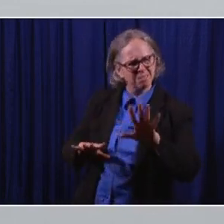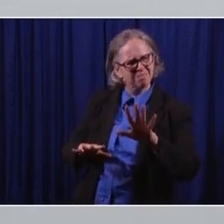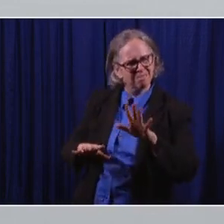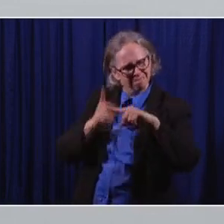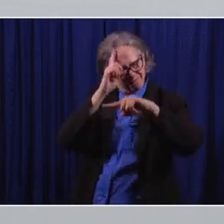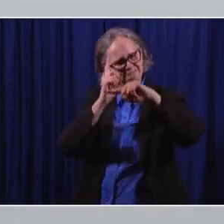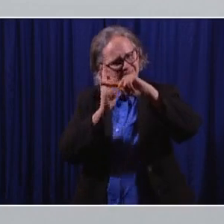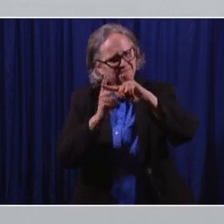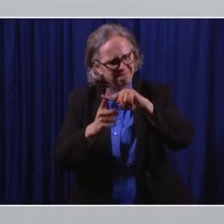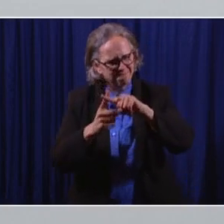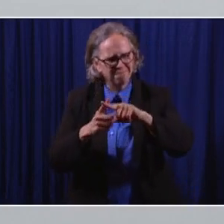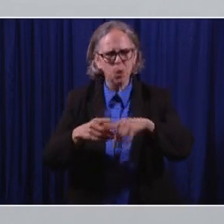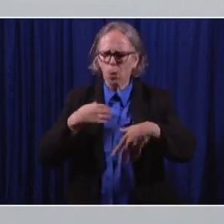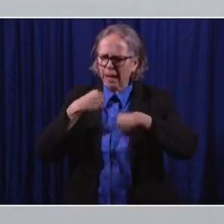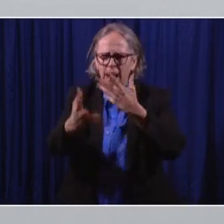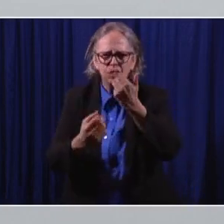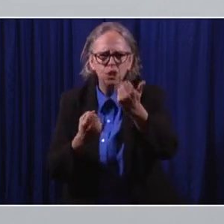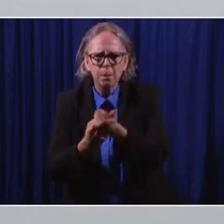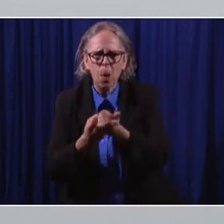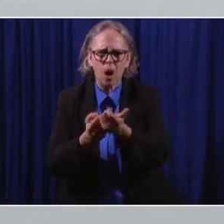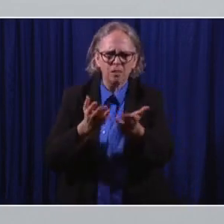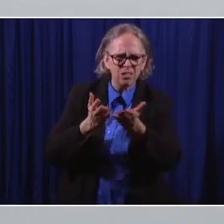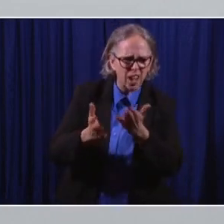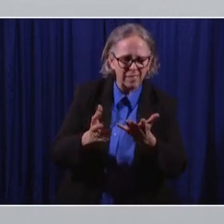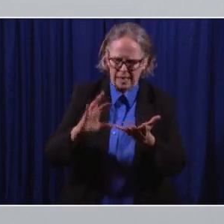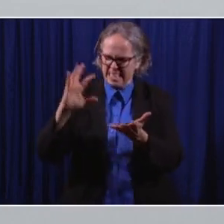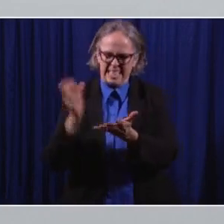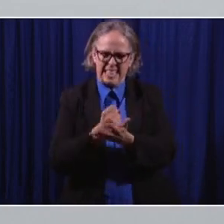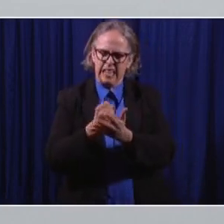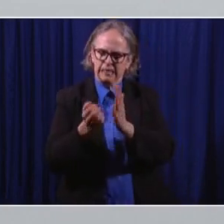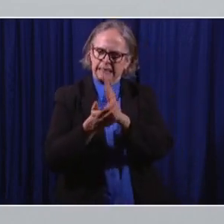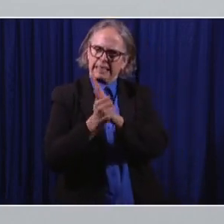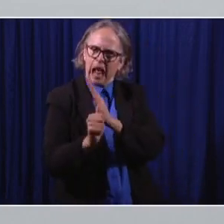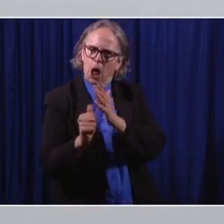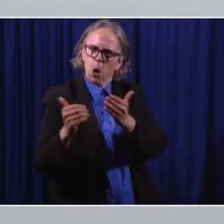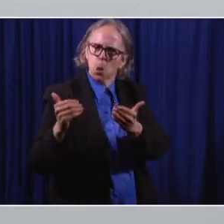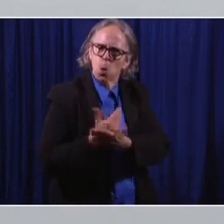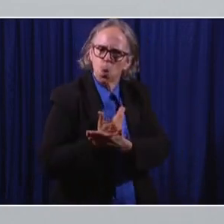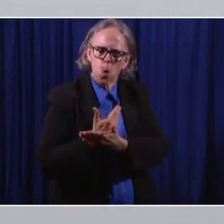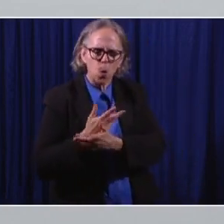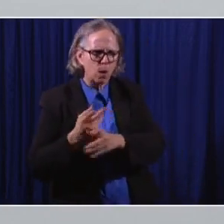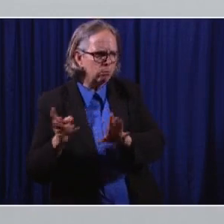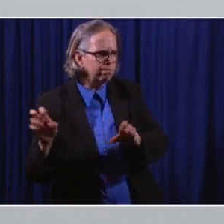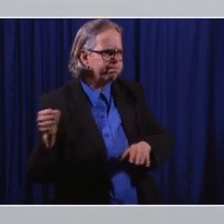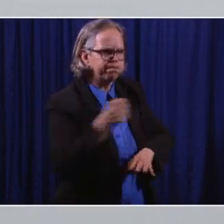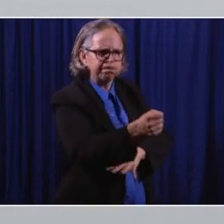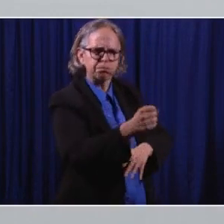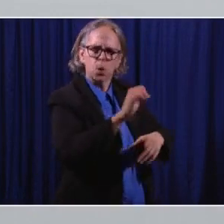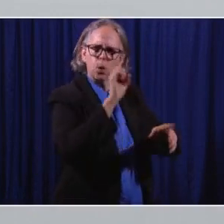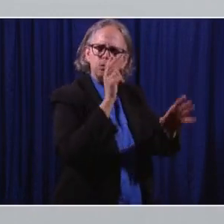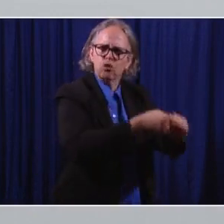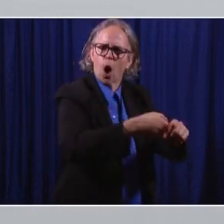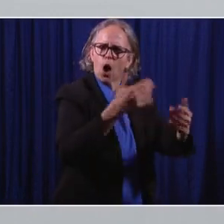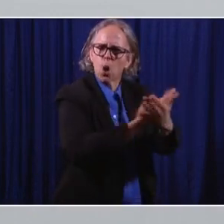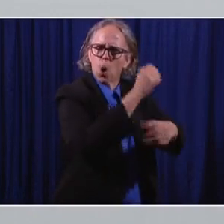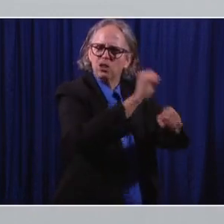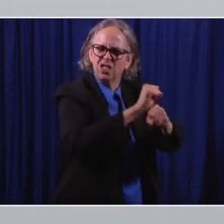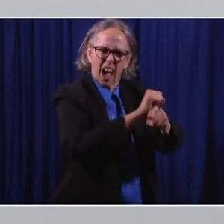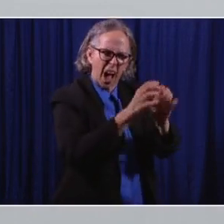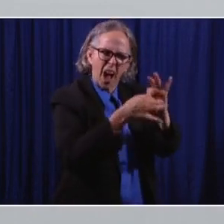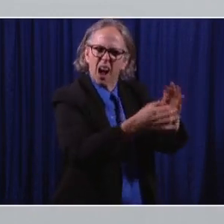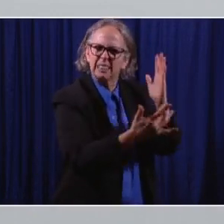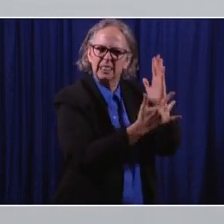services out there to get you skilled, to get you into the workforce, and for all of us to adjust to the changes that are and the